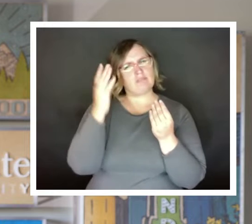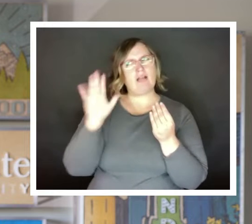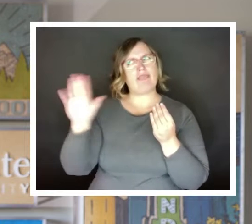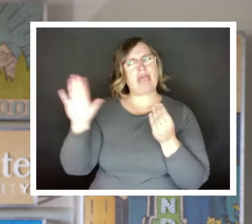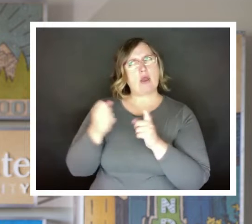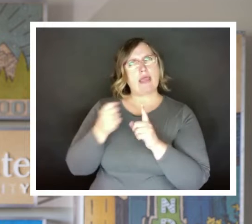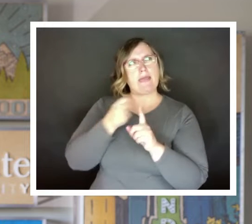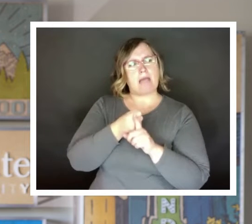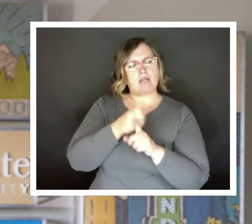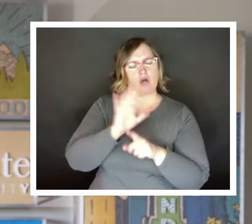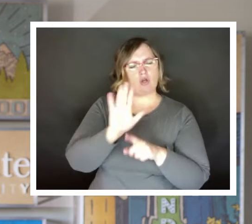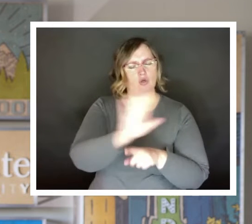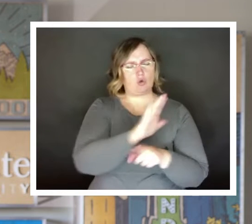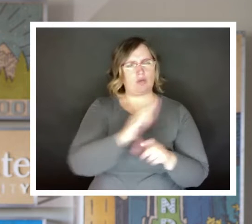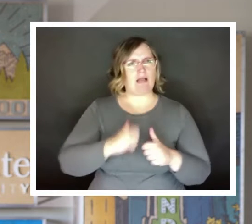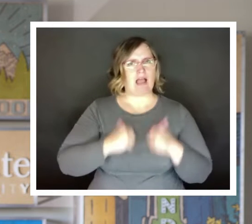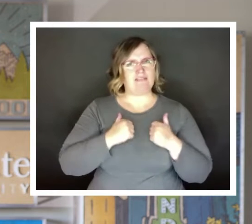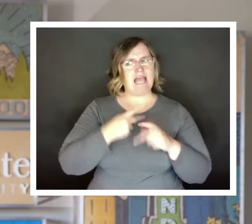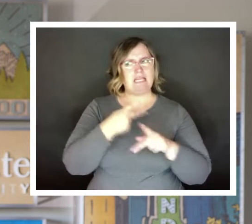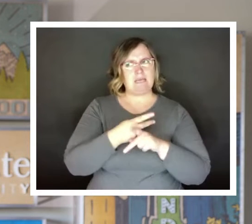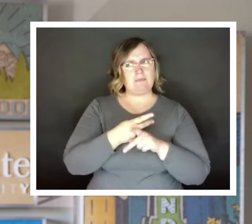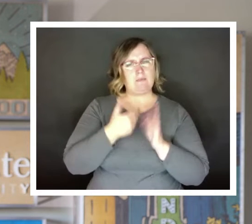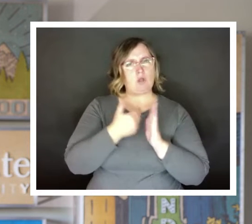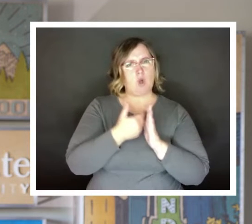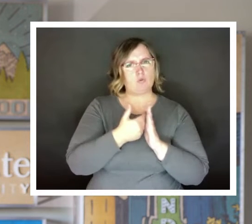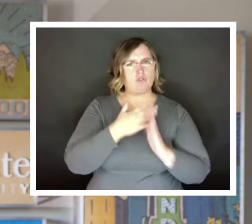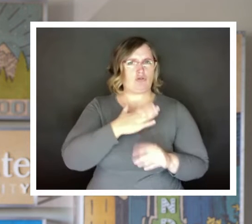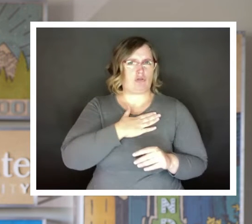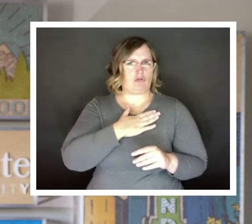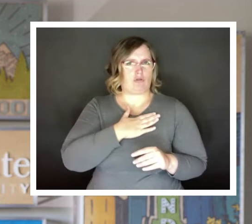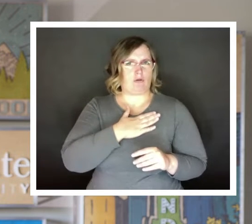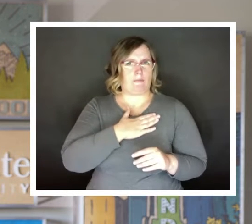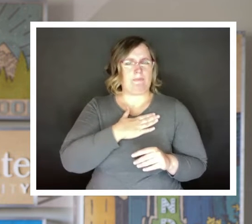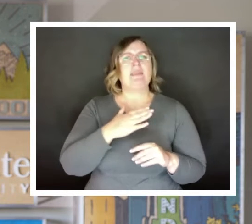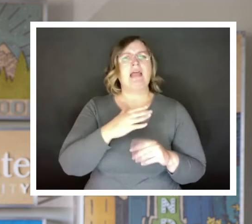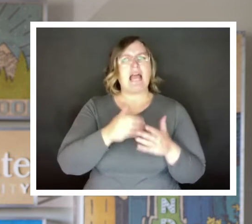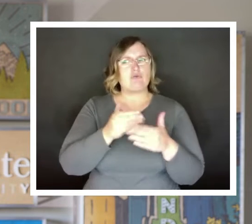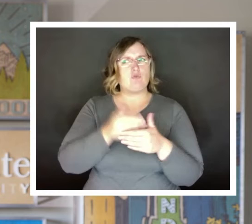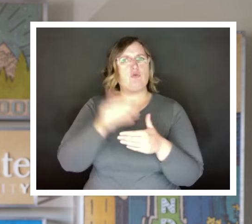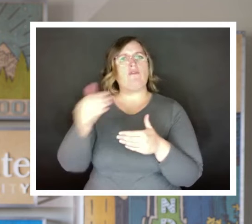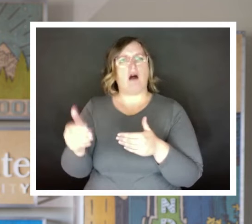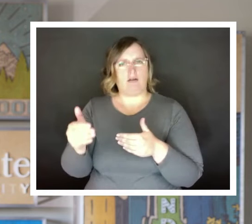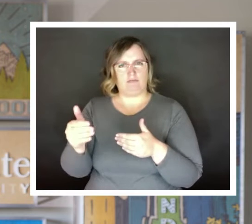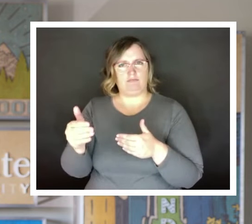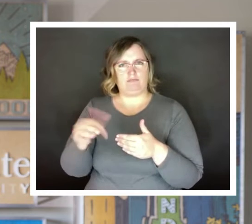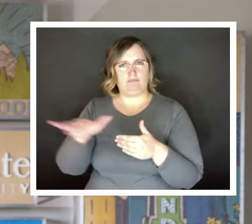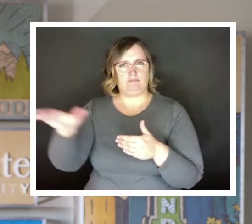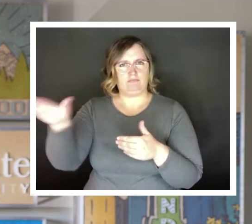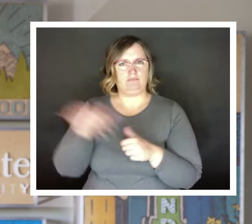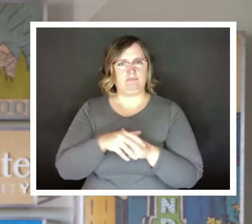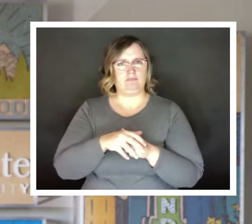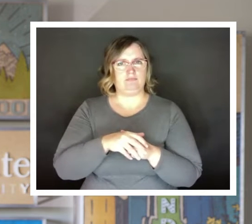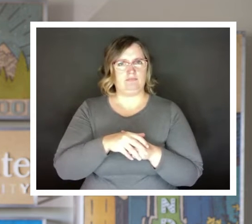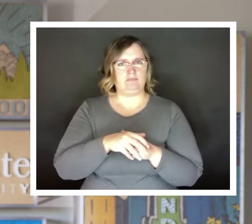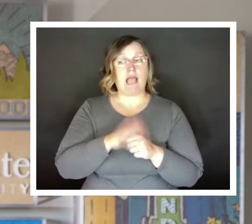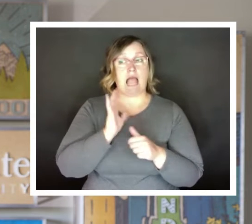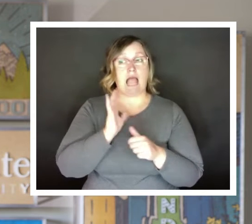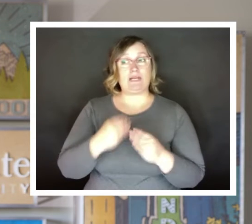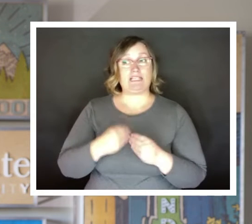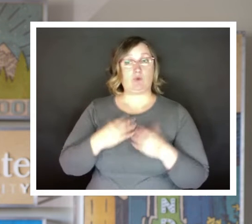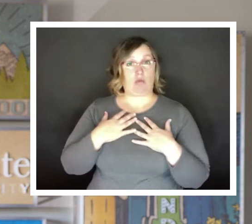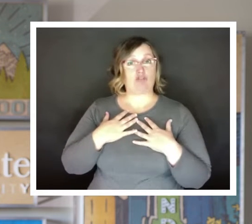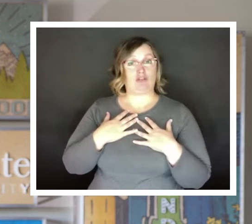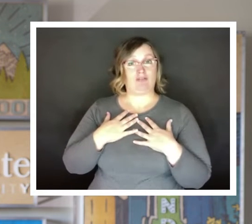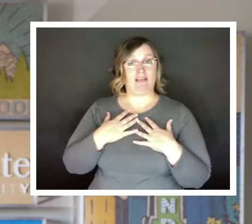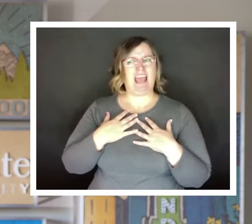and keep them close to our hearts as we move on to this next stage in our lives. Our inspirations help us stay true to